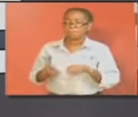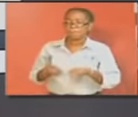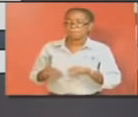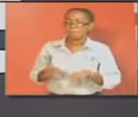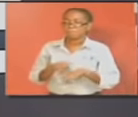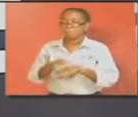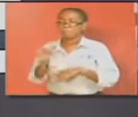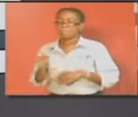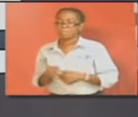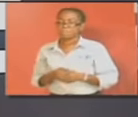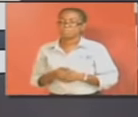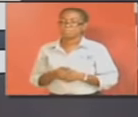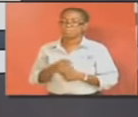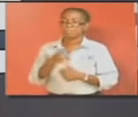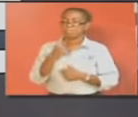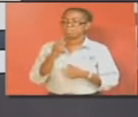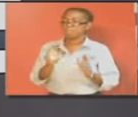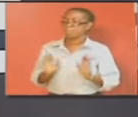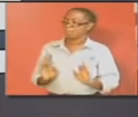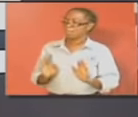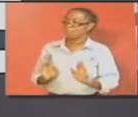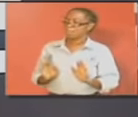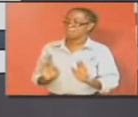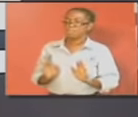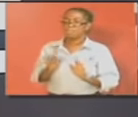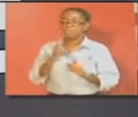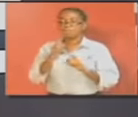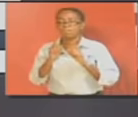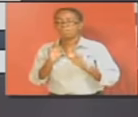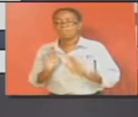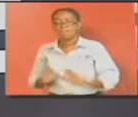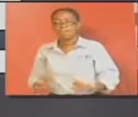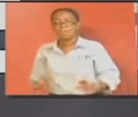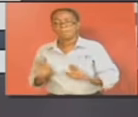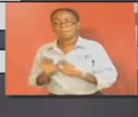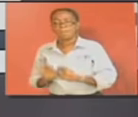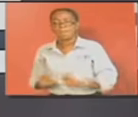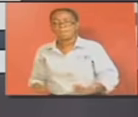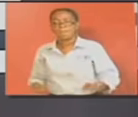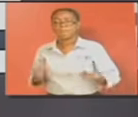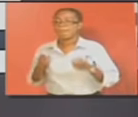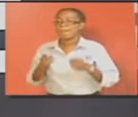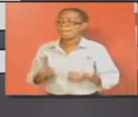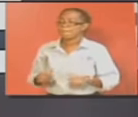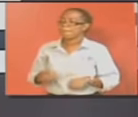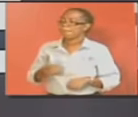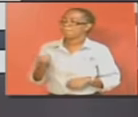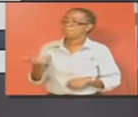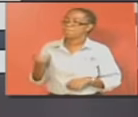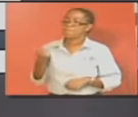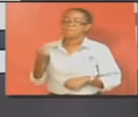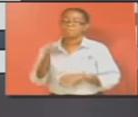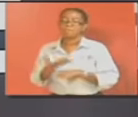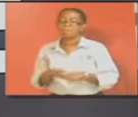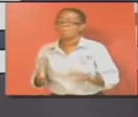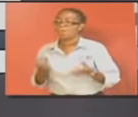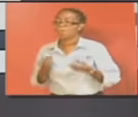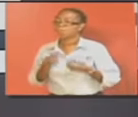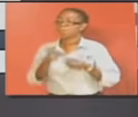us. So we want to be encouraging each other as opposed to roasting people on social media about it. You want